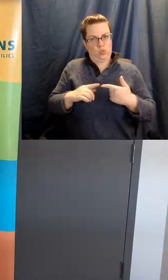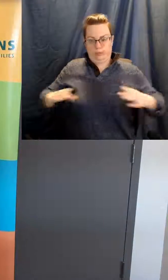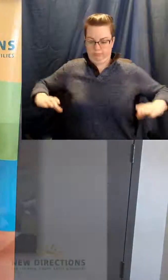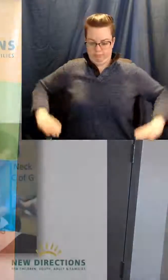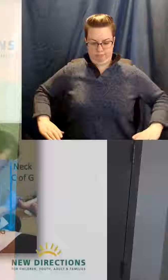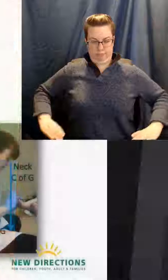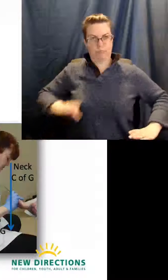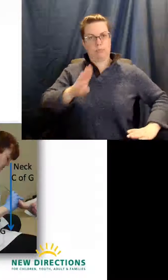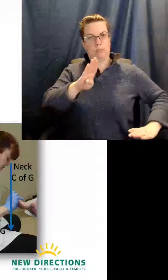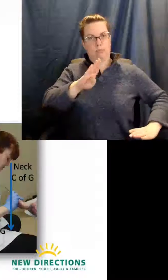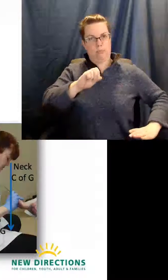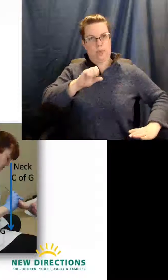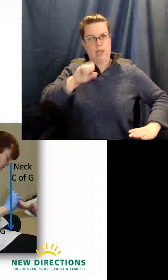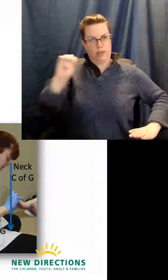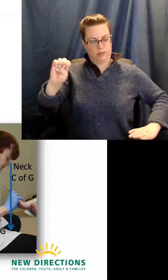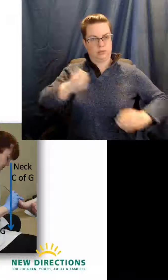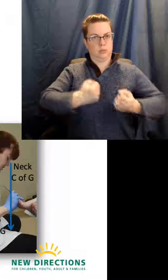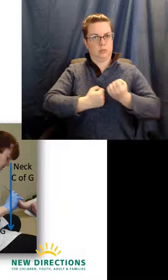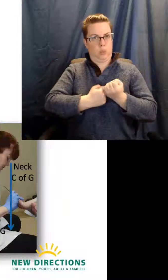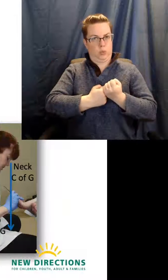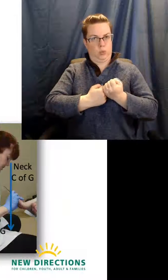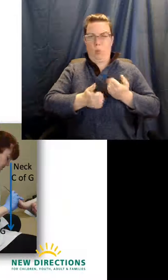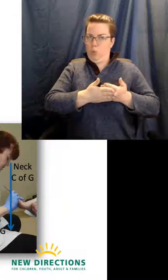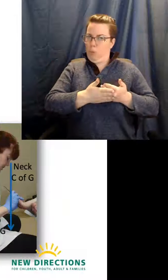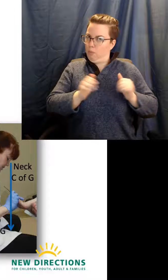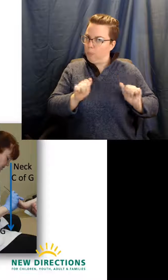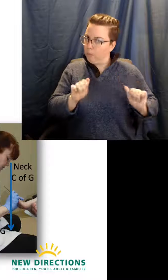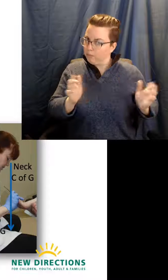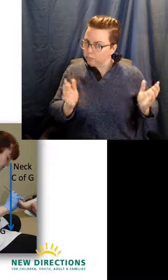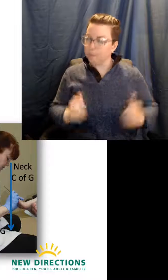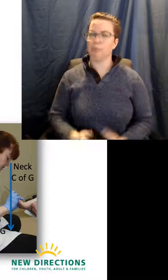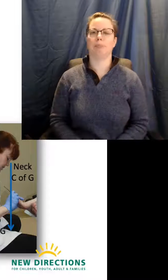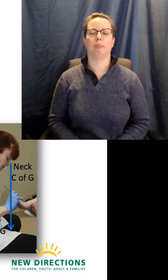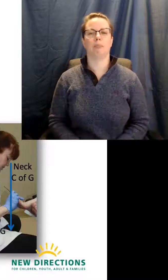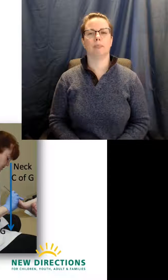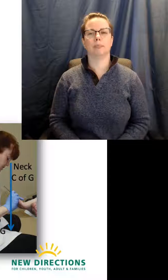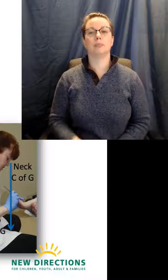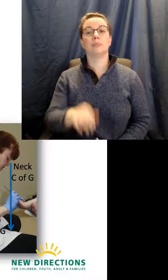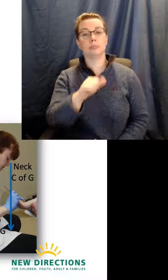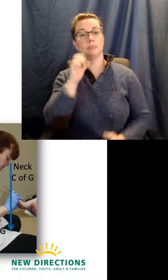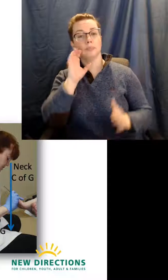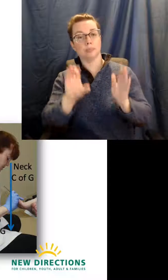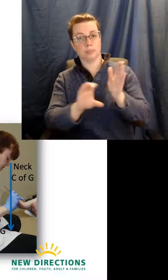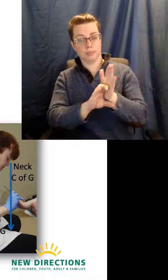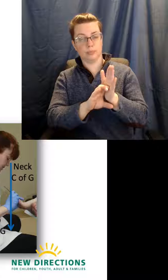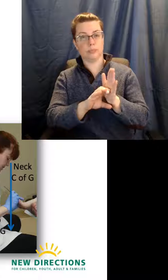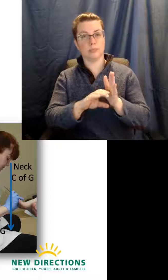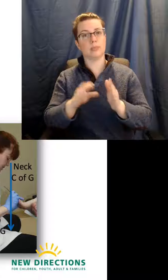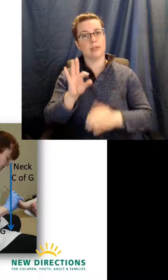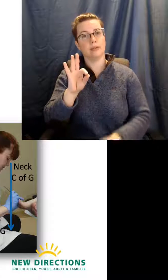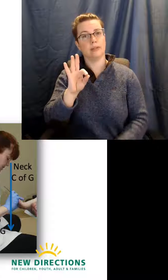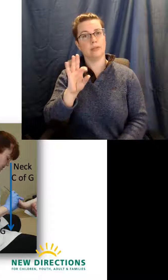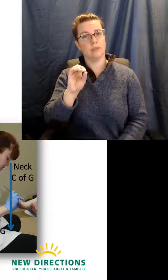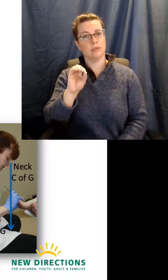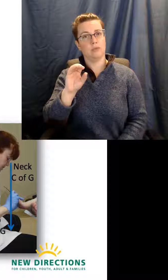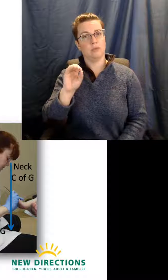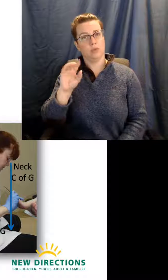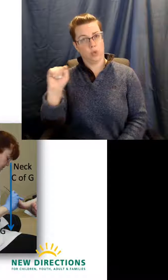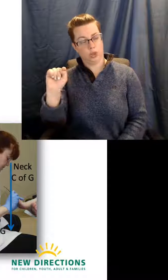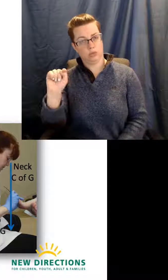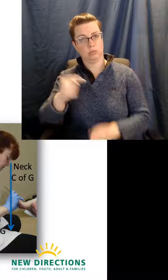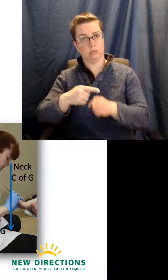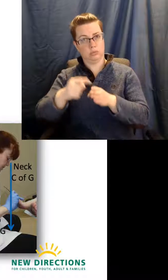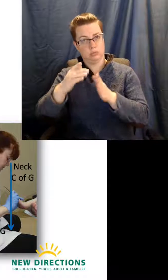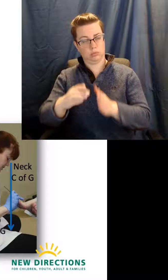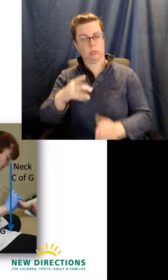The other picture on this that we're thinking about here is this podiatrist. I did some work with podiatrists probably 5 years ago now.